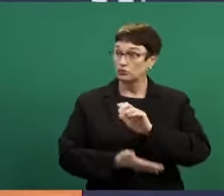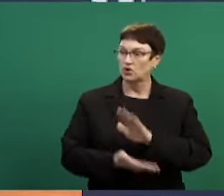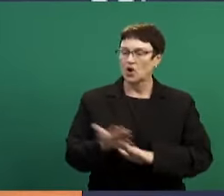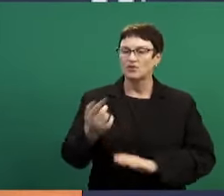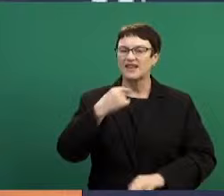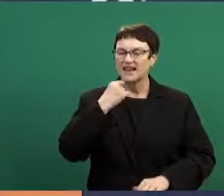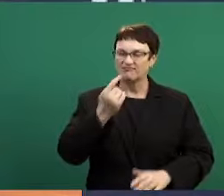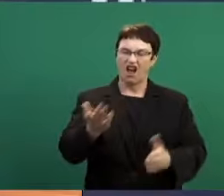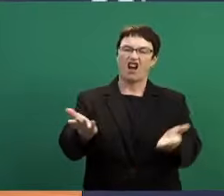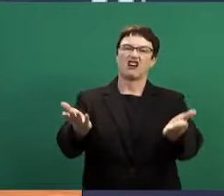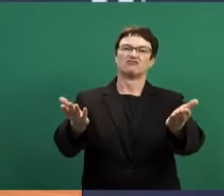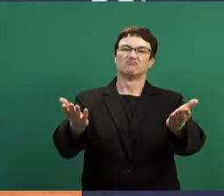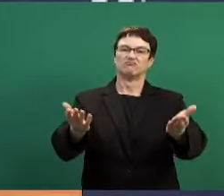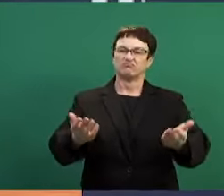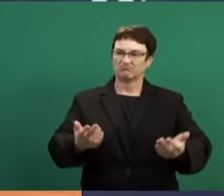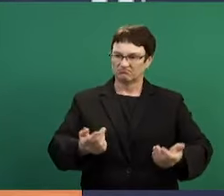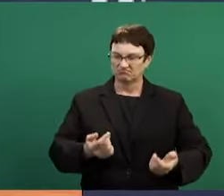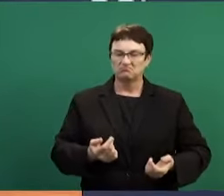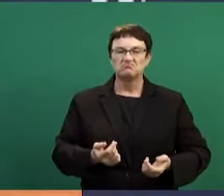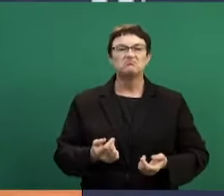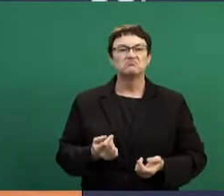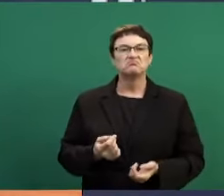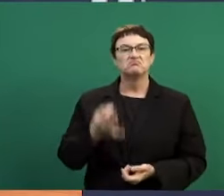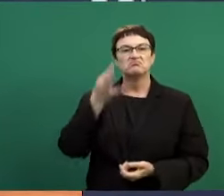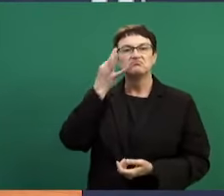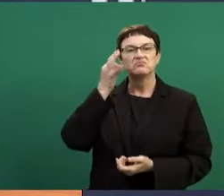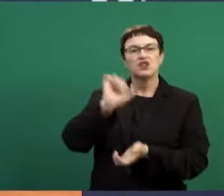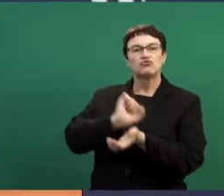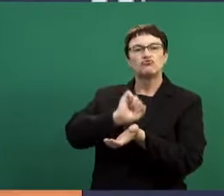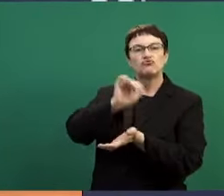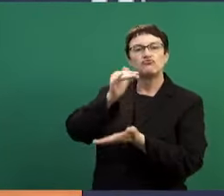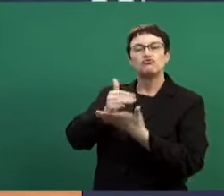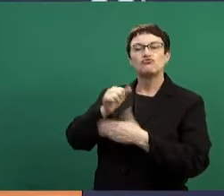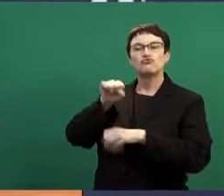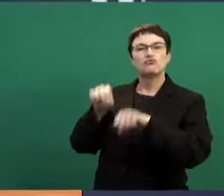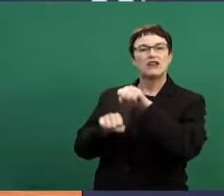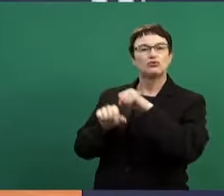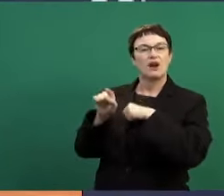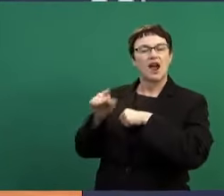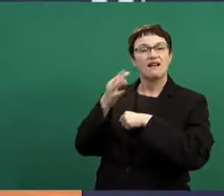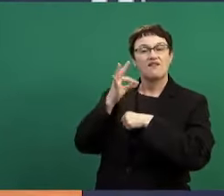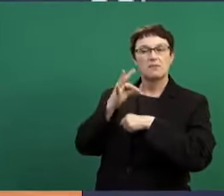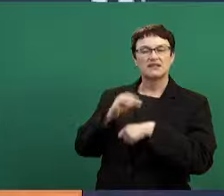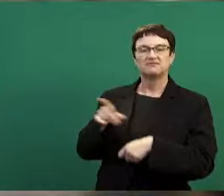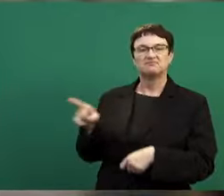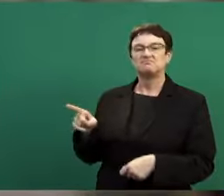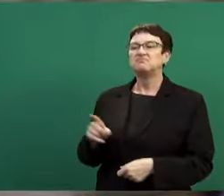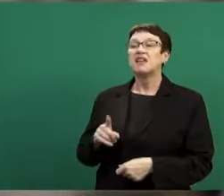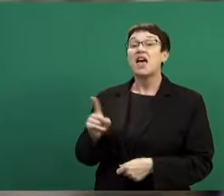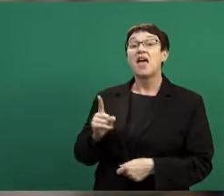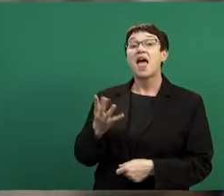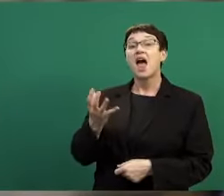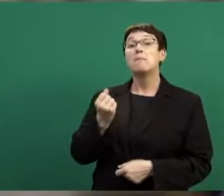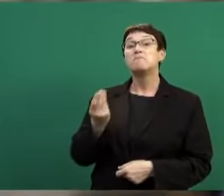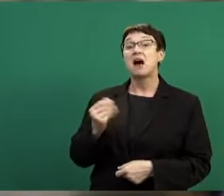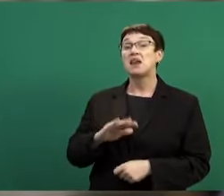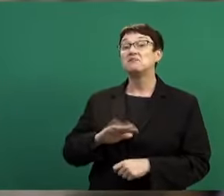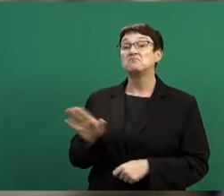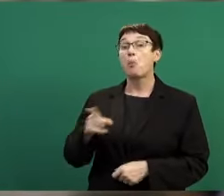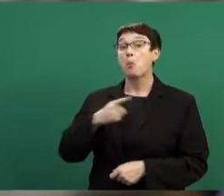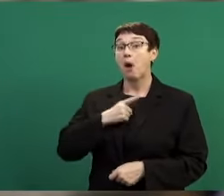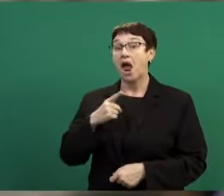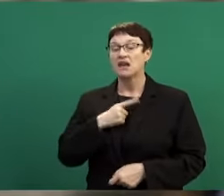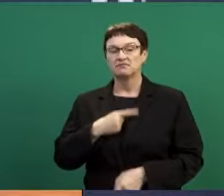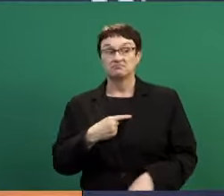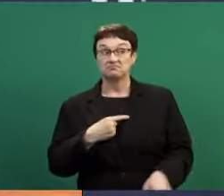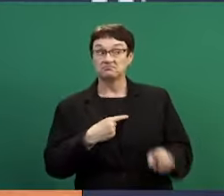reason why the Treasury is not being paid this money is because it's that deputy governor. So let me see